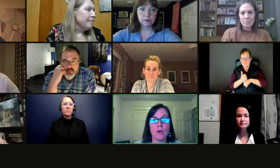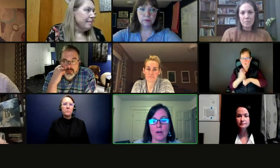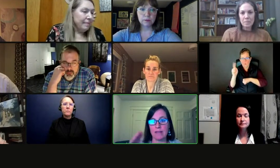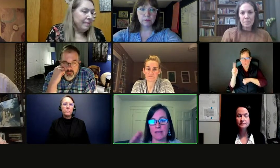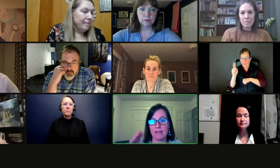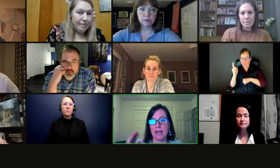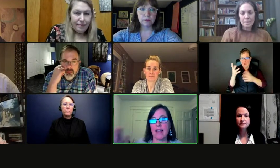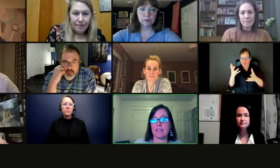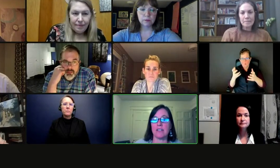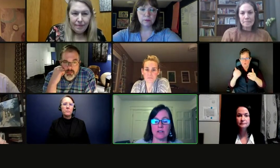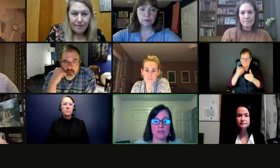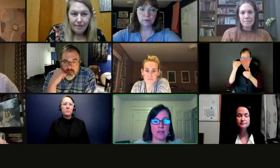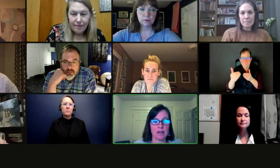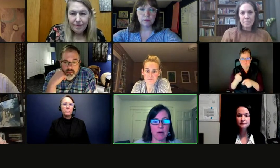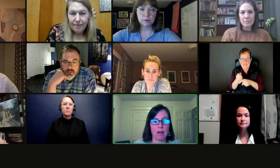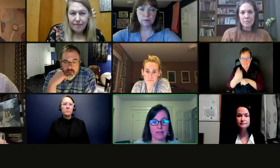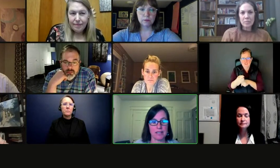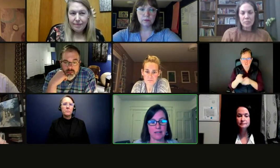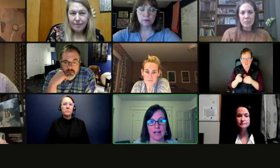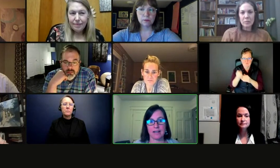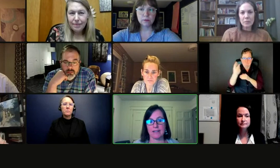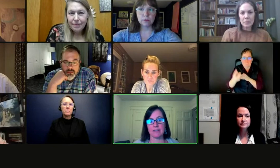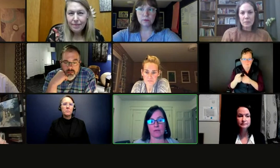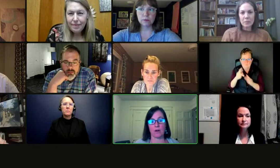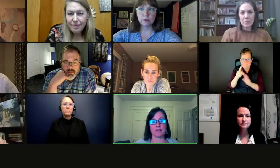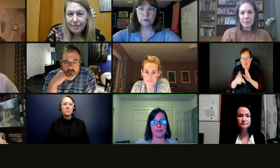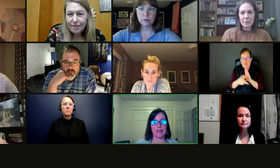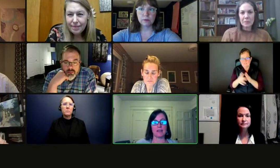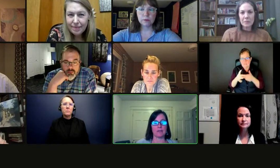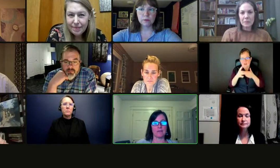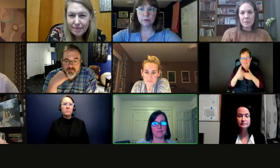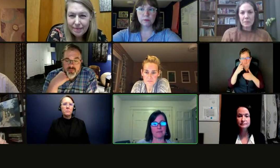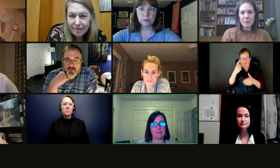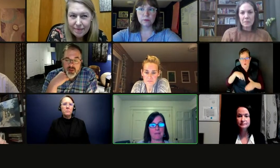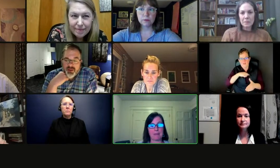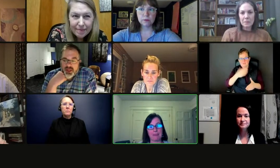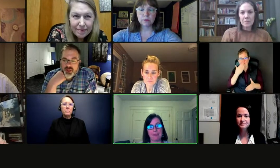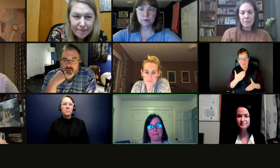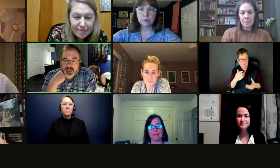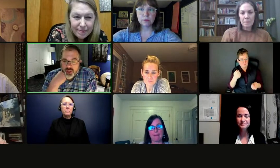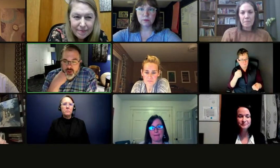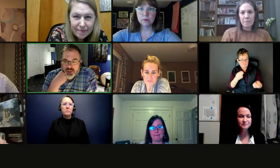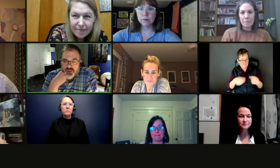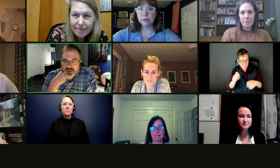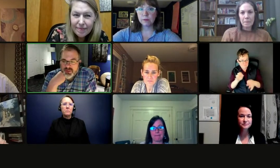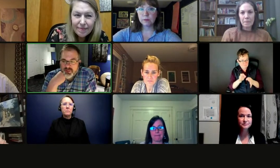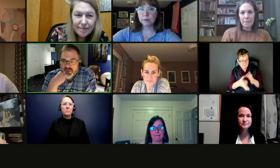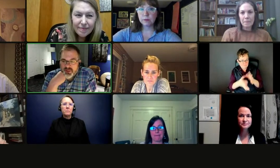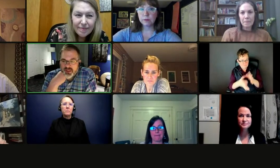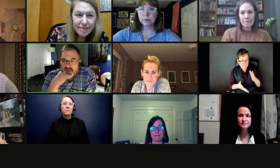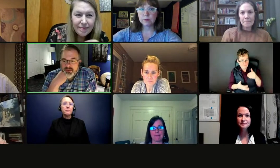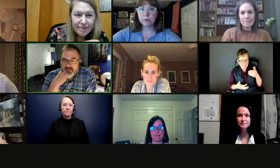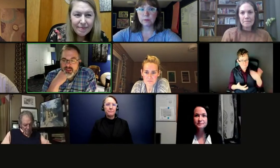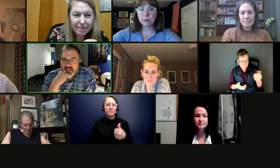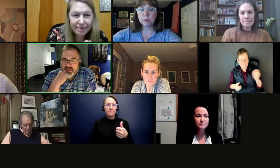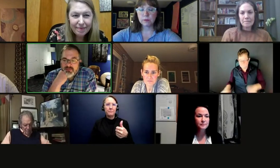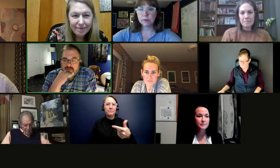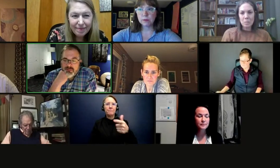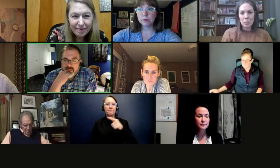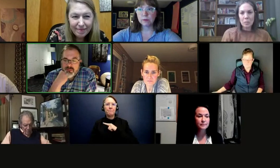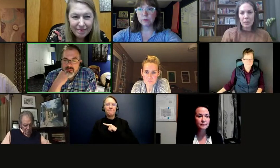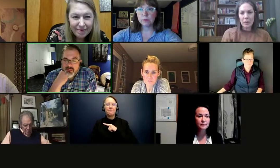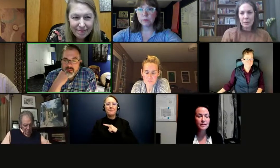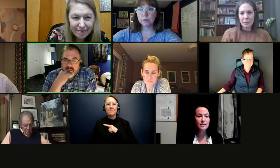to go in the next year's policy guidance for us. Thank you. Thank you. Nicole, did you have something on this?